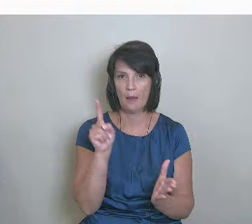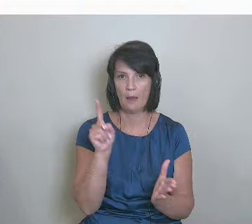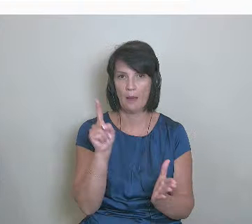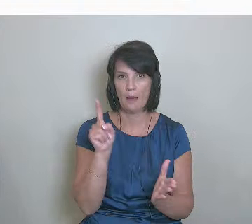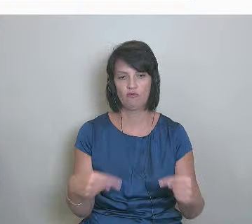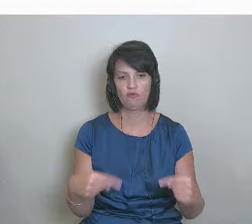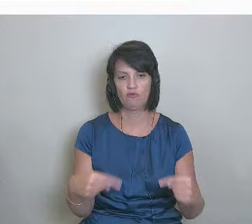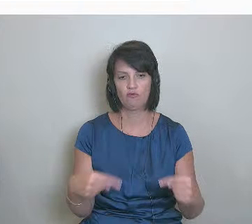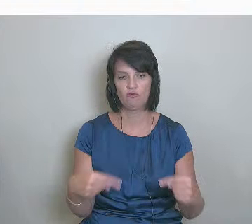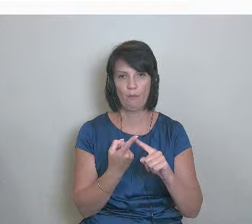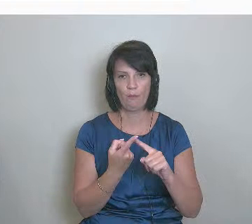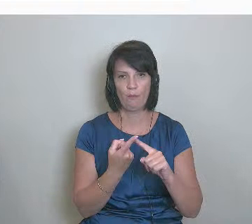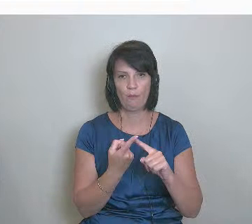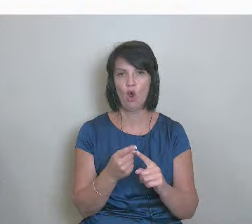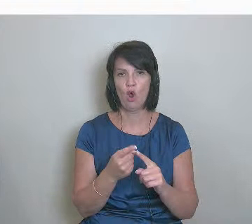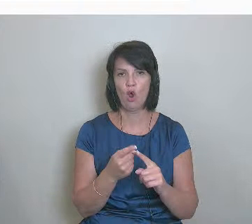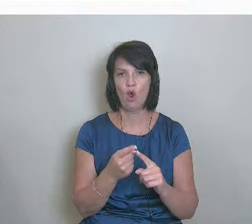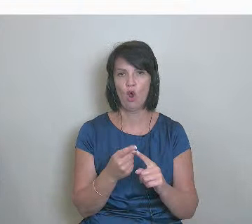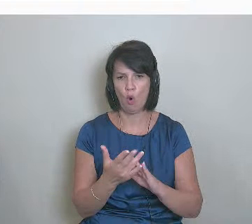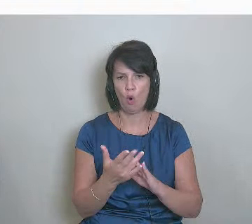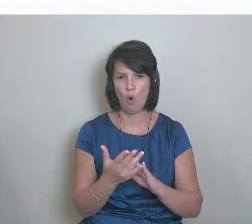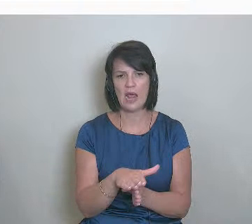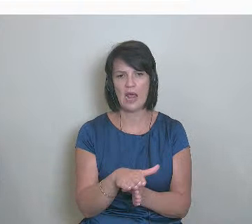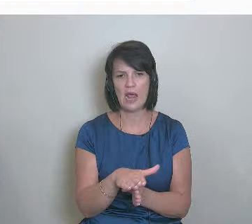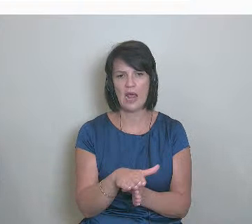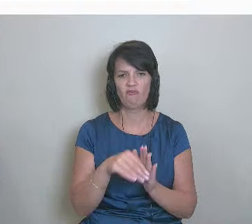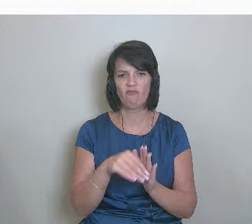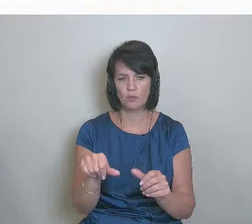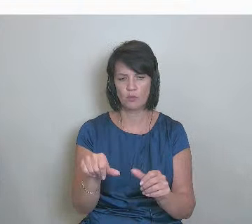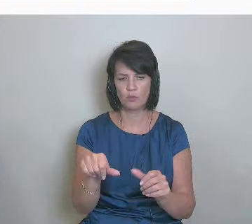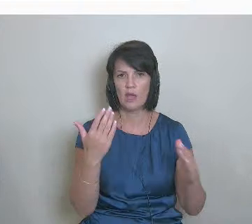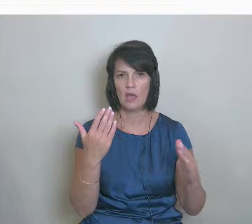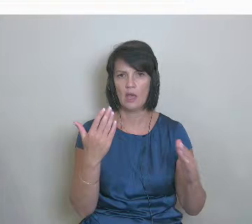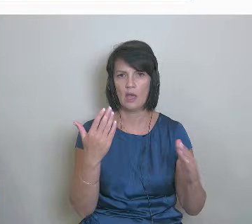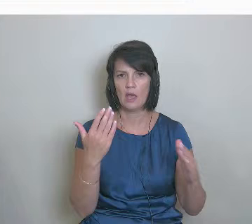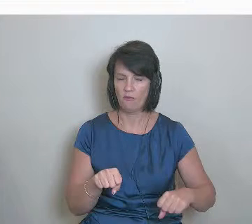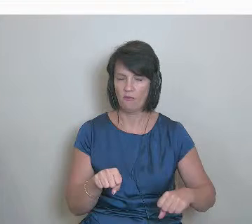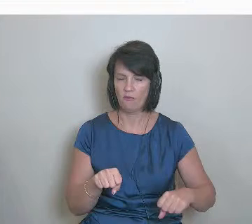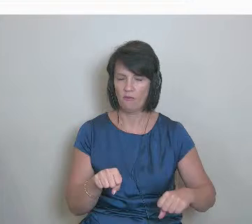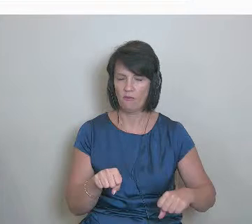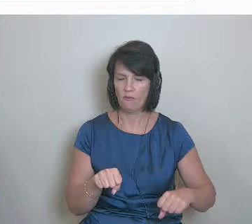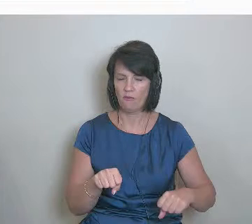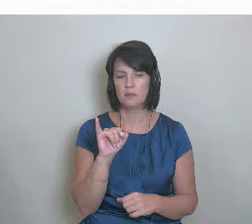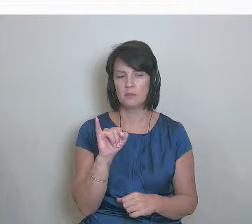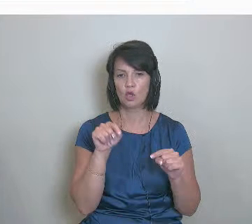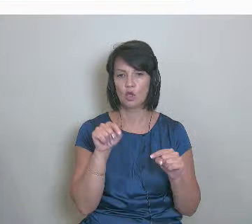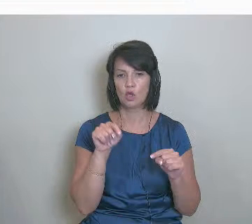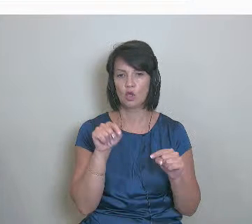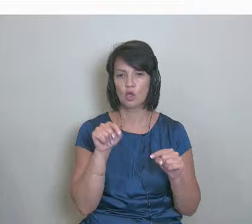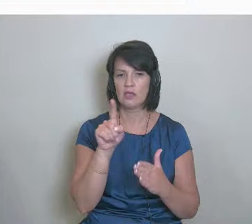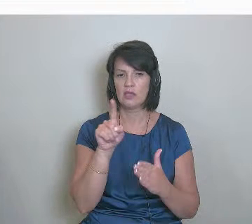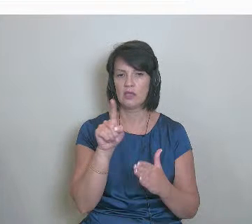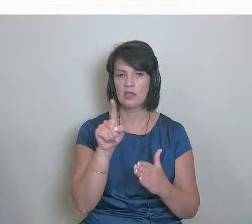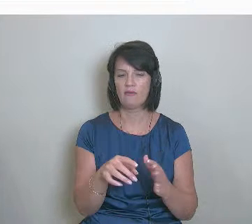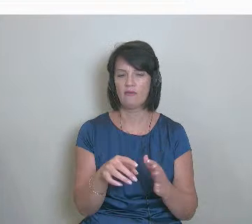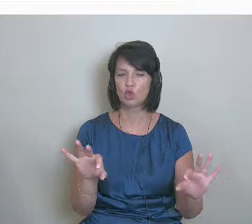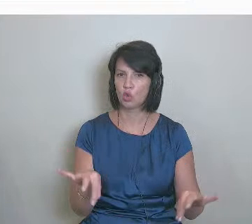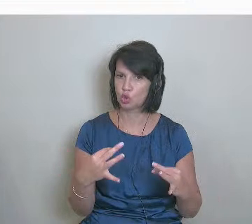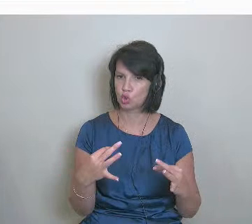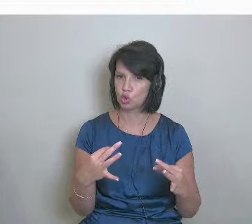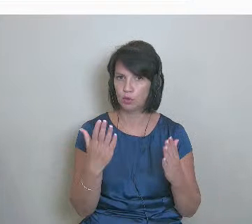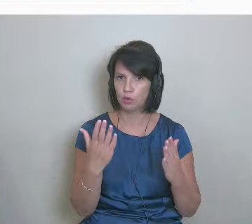elected authorities, and they have to create appropriate conditions for working of the commissions, and